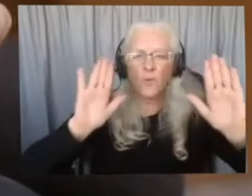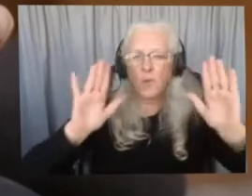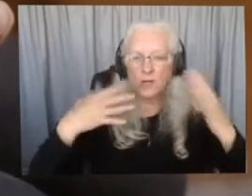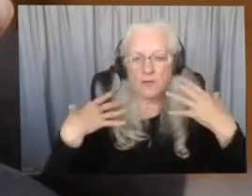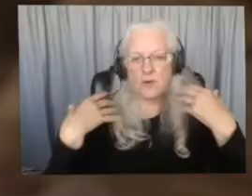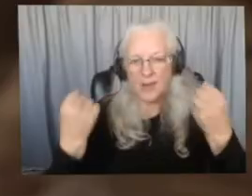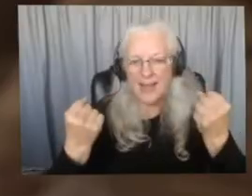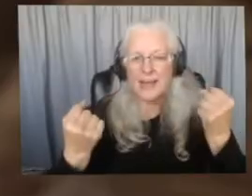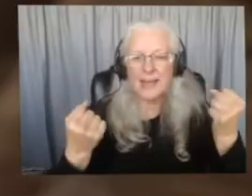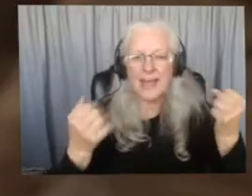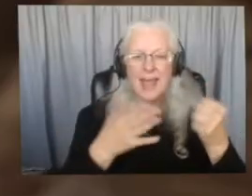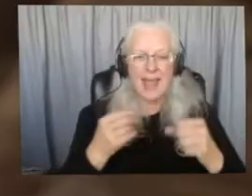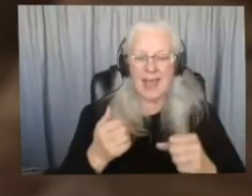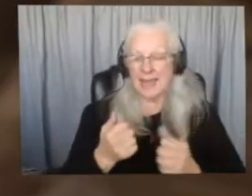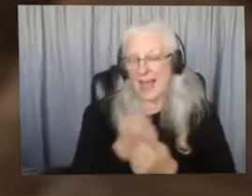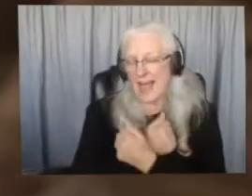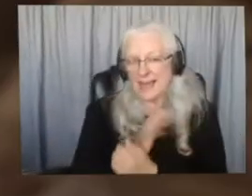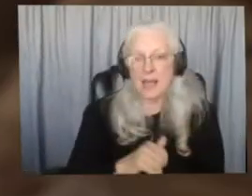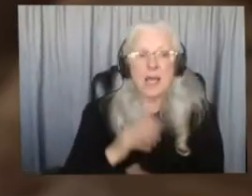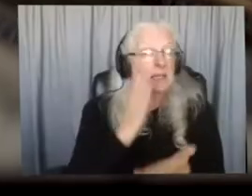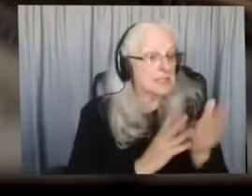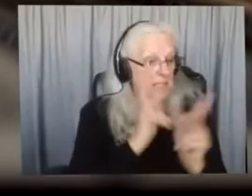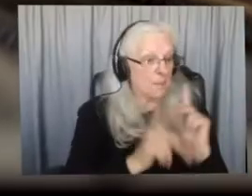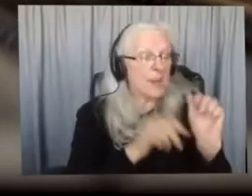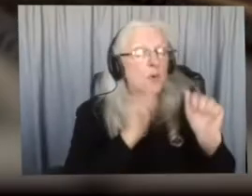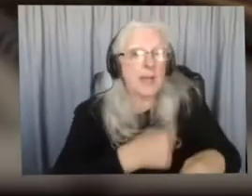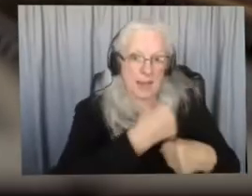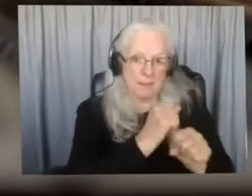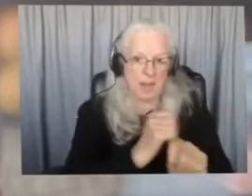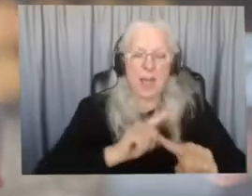get to make music, but everyone can enjoy music.